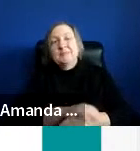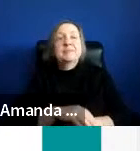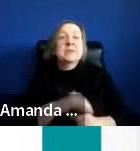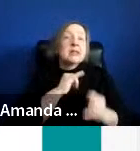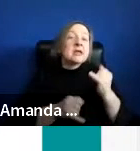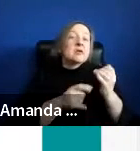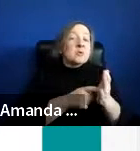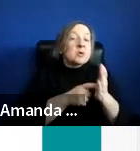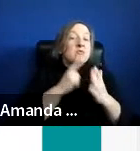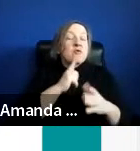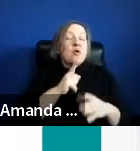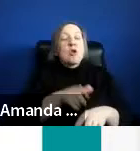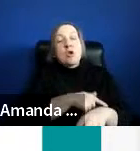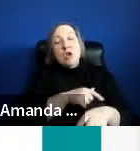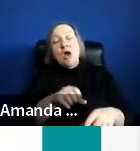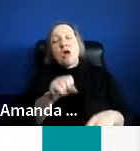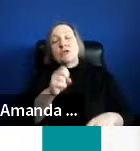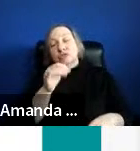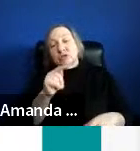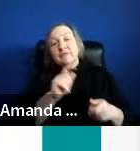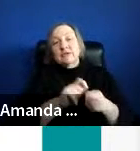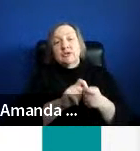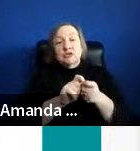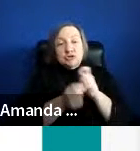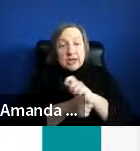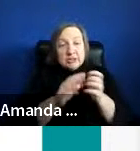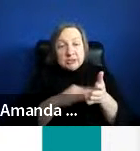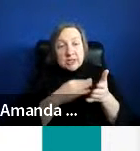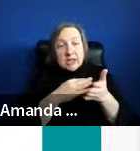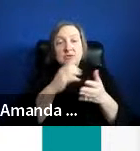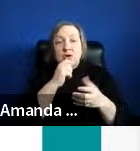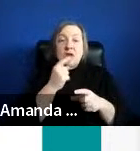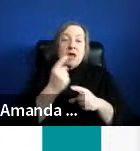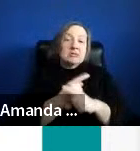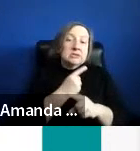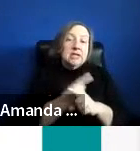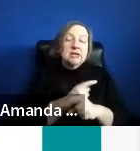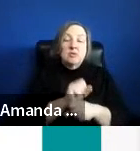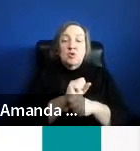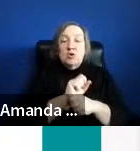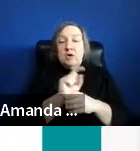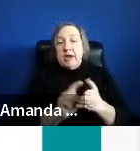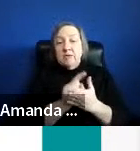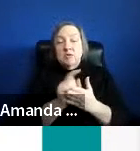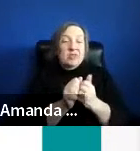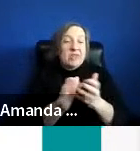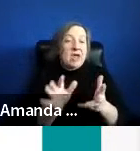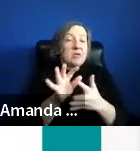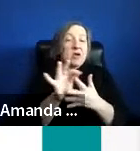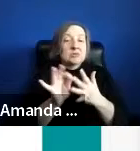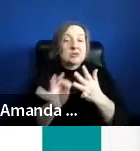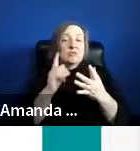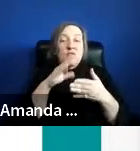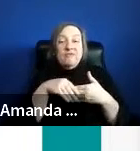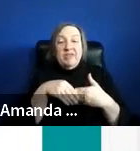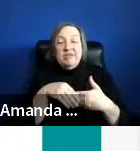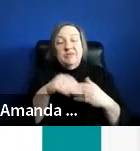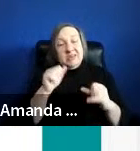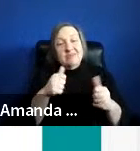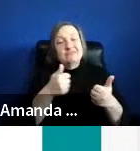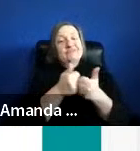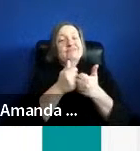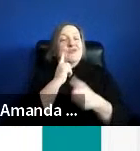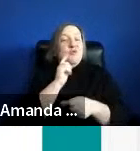requirements for long shifts, changing schedules, or non-standard work hours without options for flexibility can pose challenges for